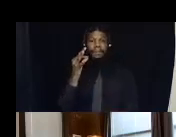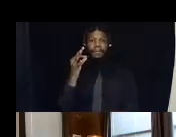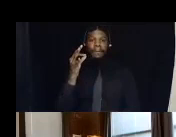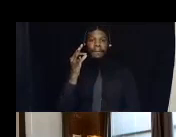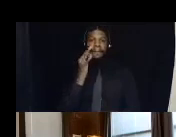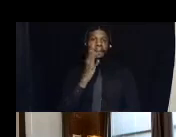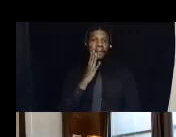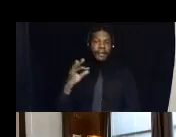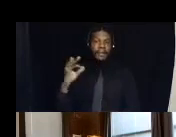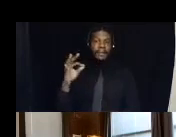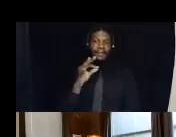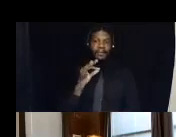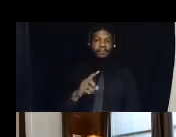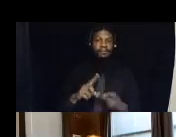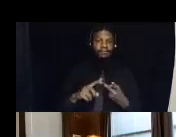awake,